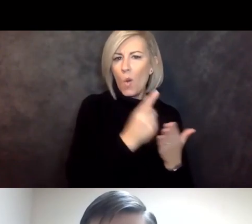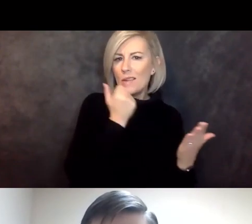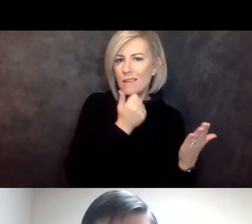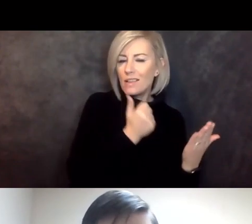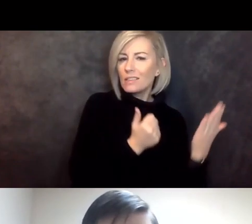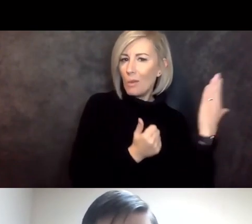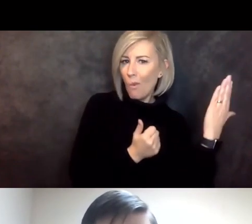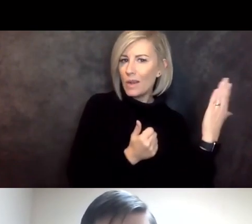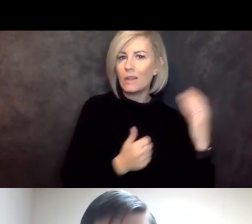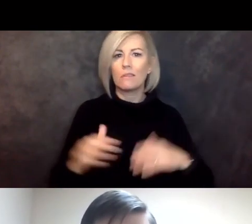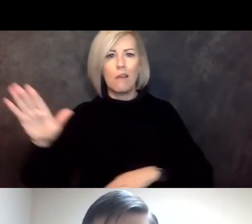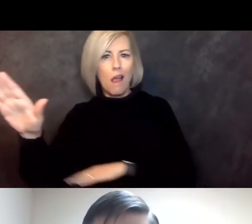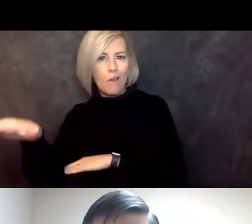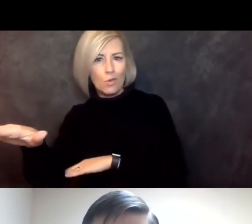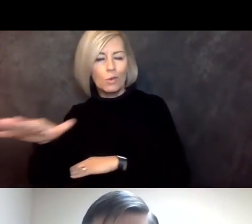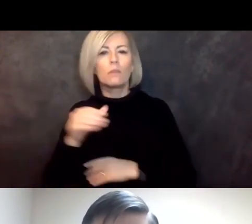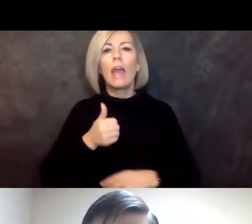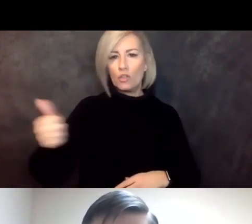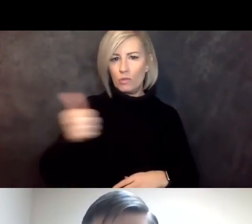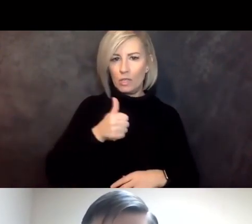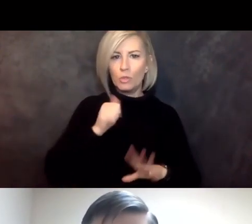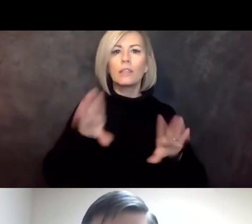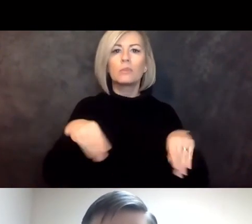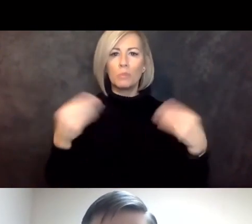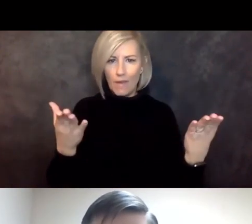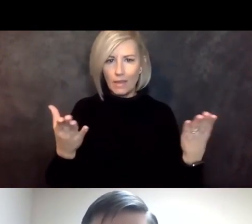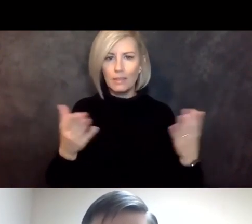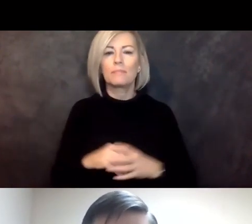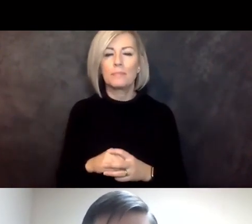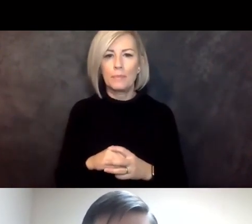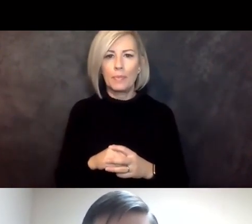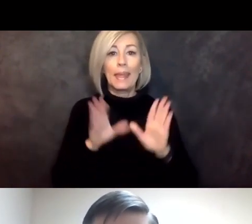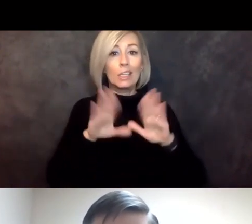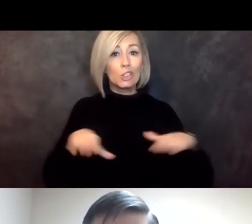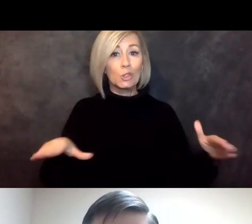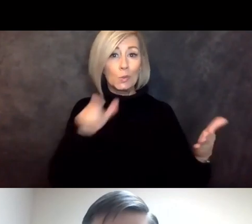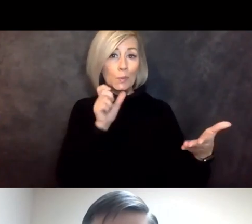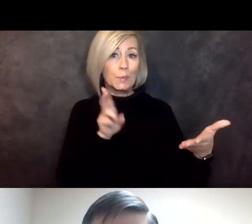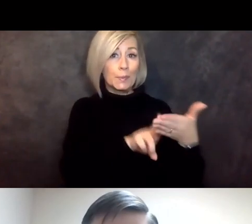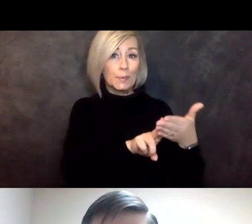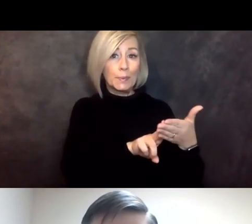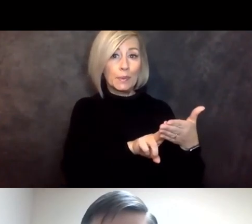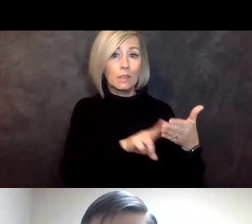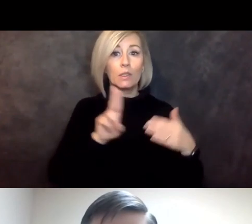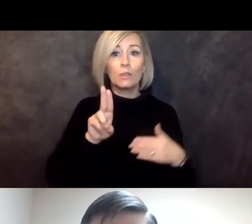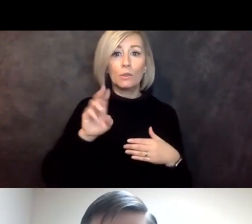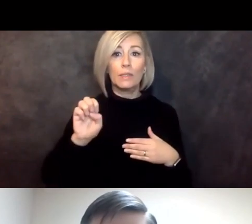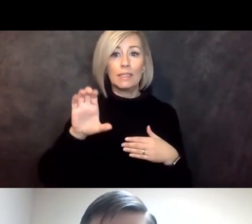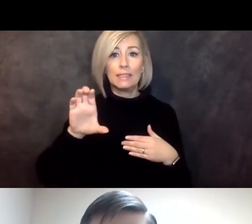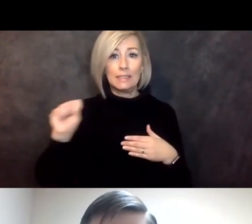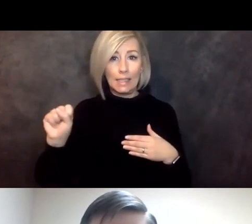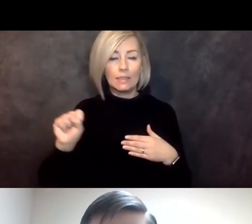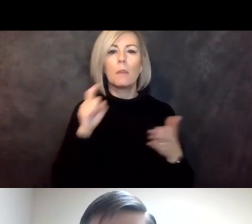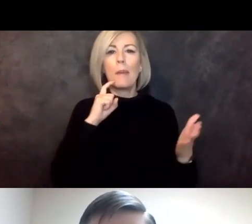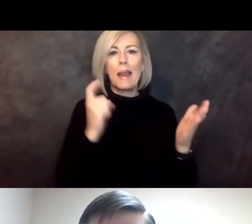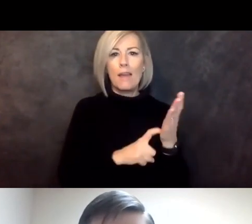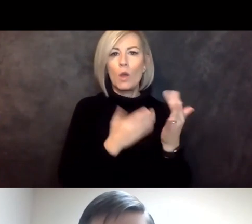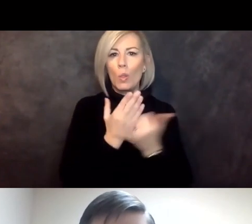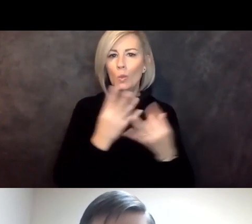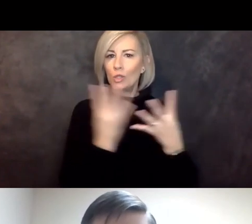afternoon session, and transportation is provided. Children enrolled at UECS have been identified through a screening and assessment